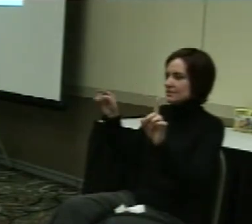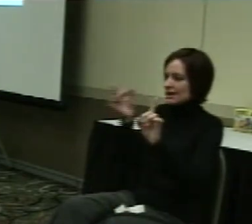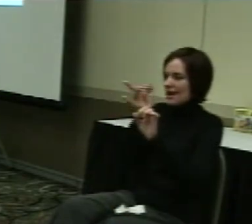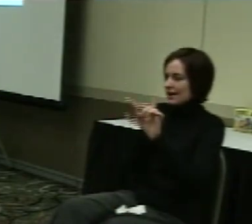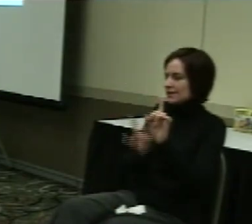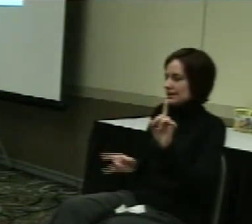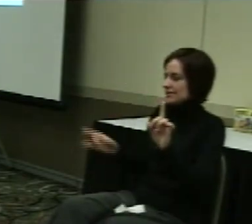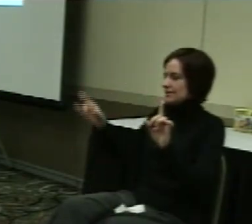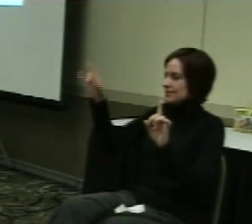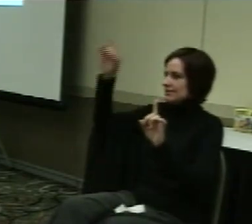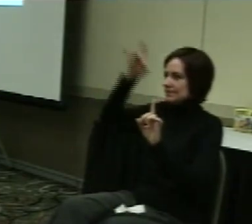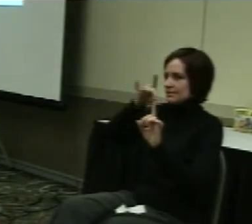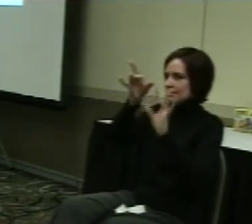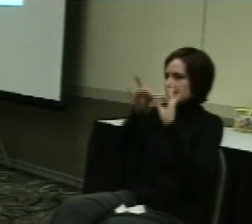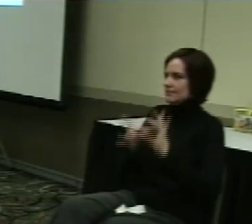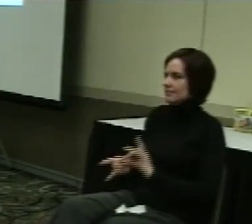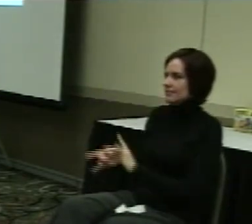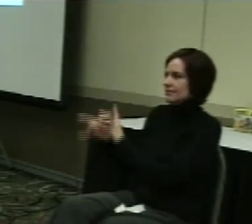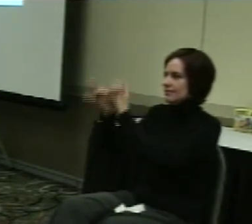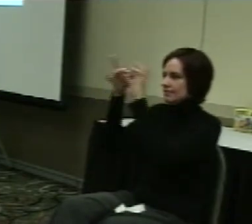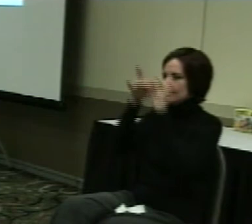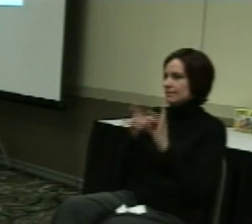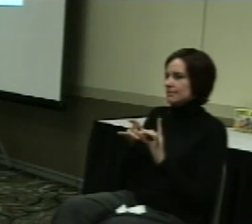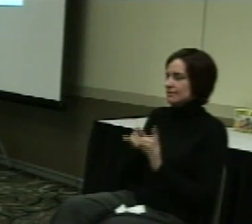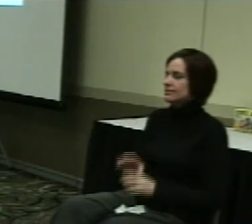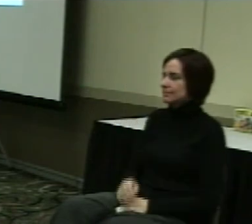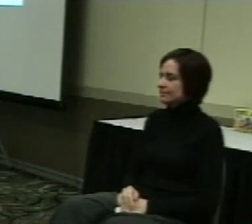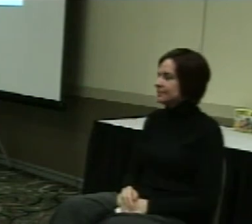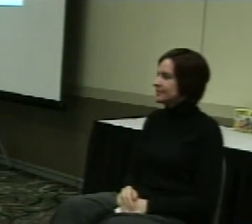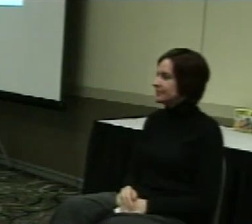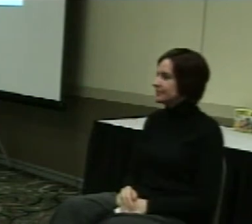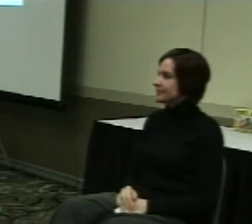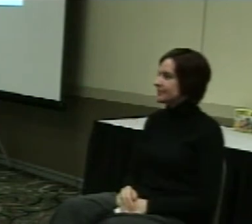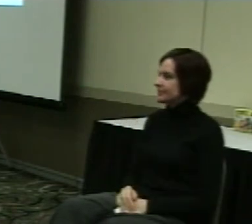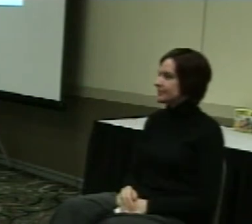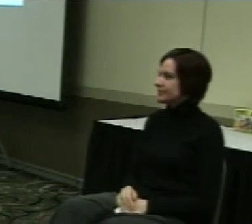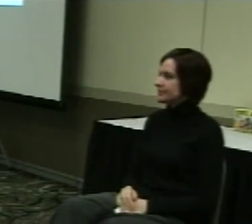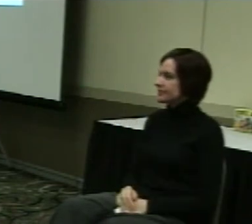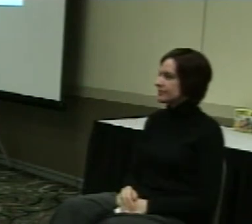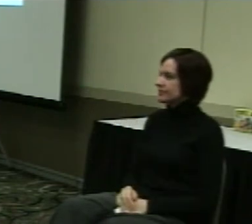essential. Connecting the dots is essential.